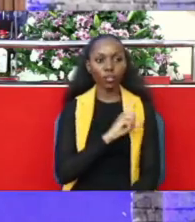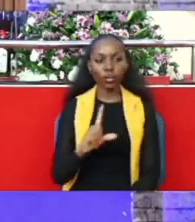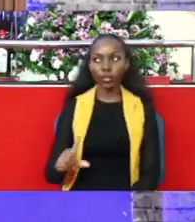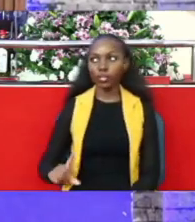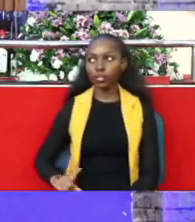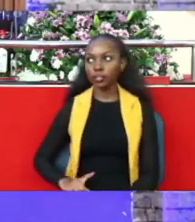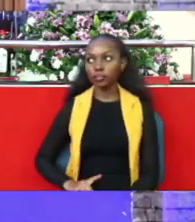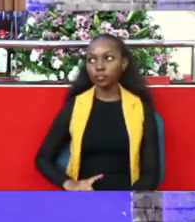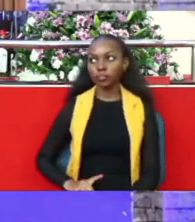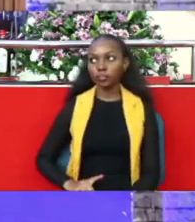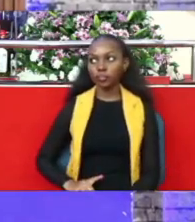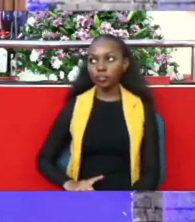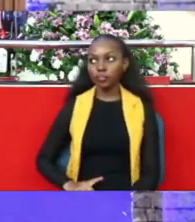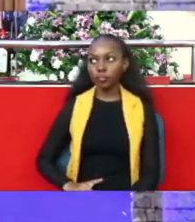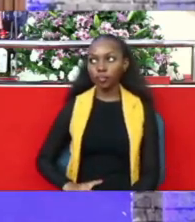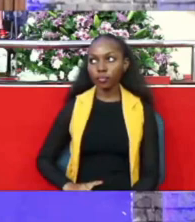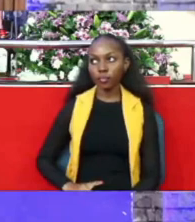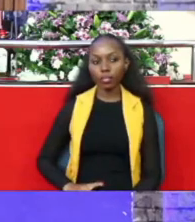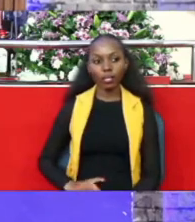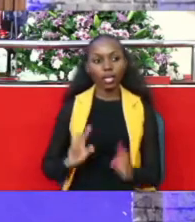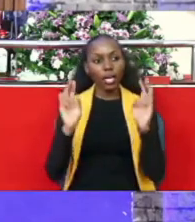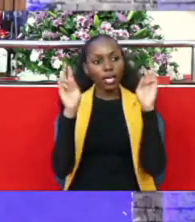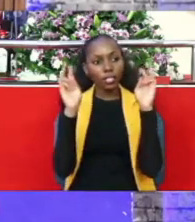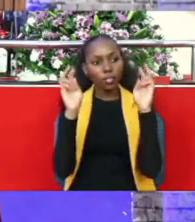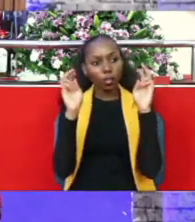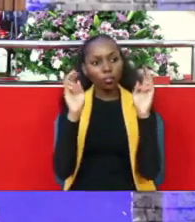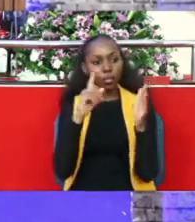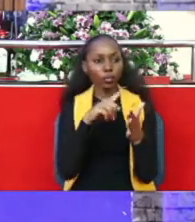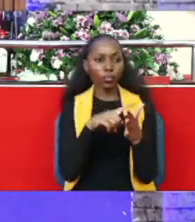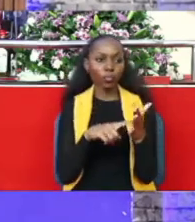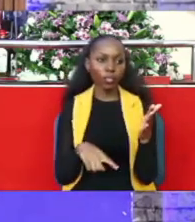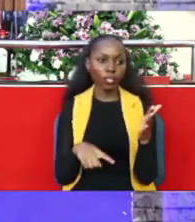And we want to look at a topic, our position in